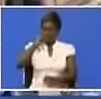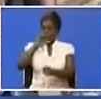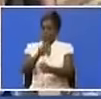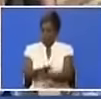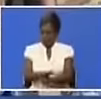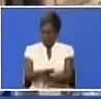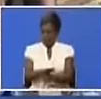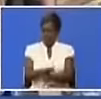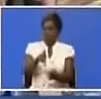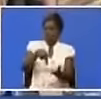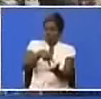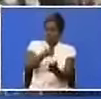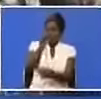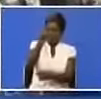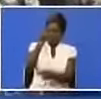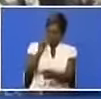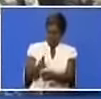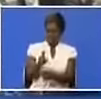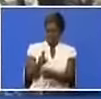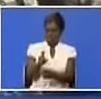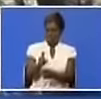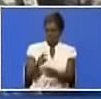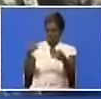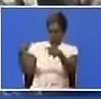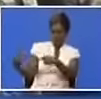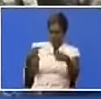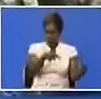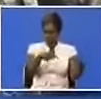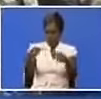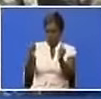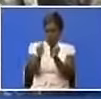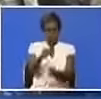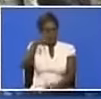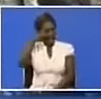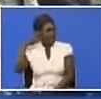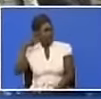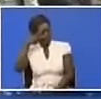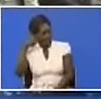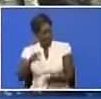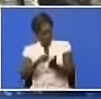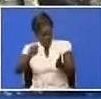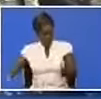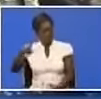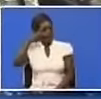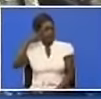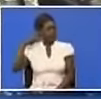to avenge the deaths by taking the war on terror to the doorstep of the terrorists and fishing them out.